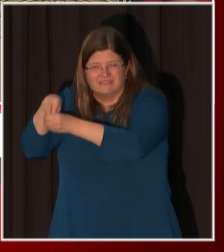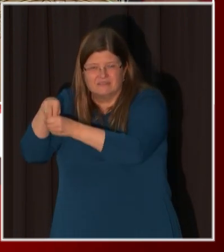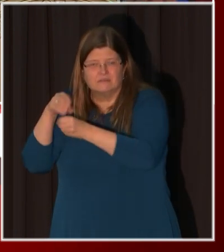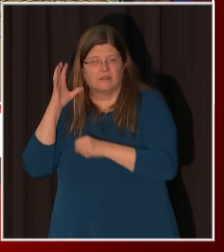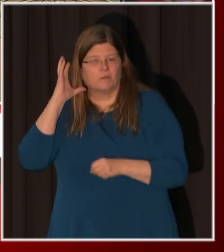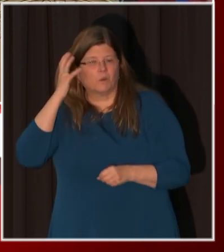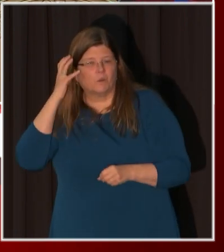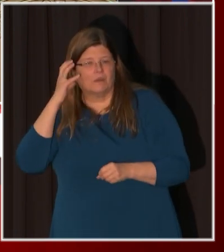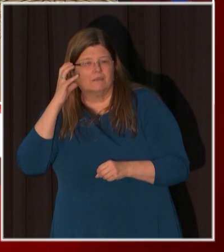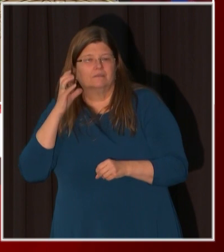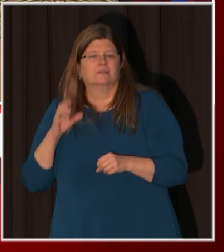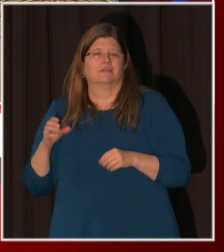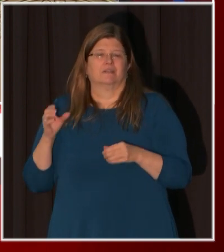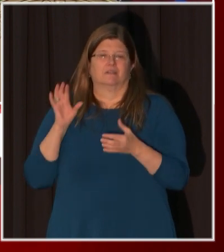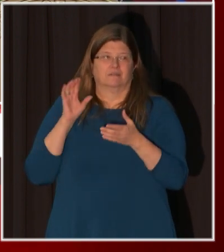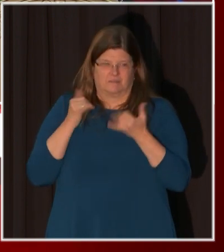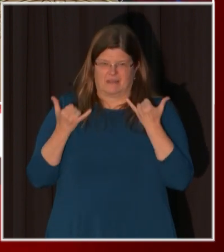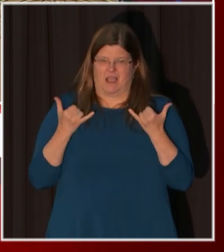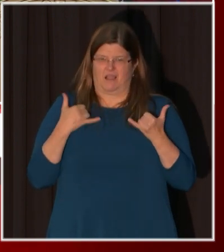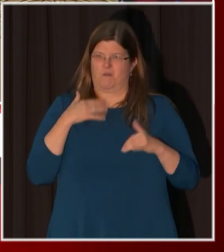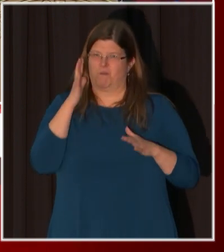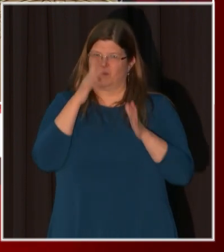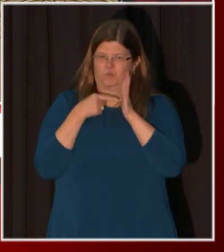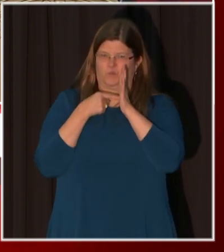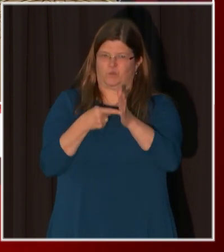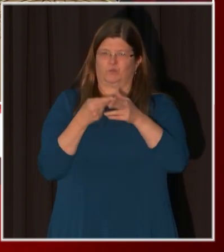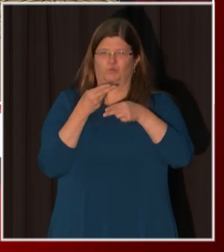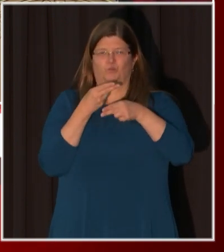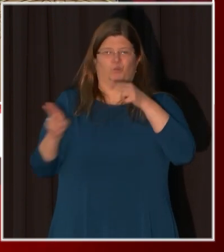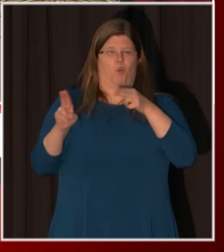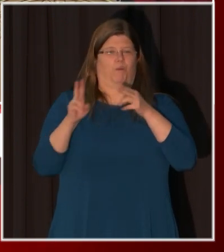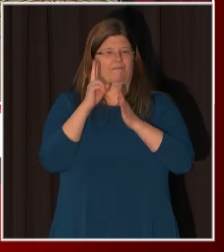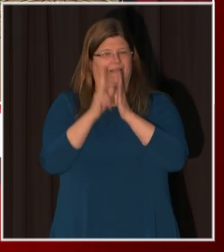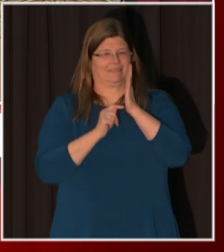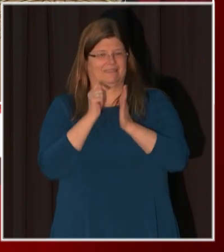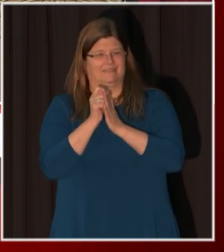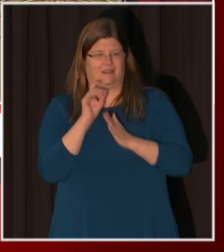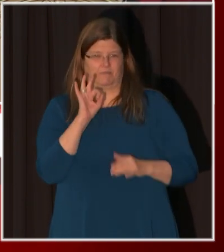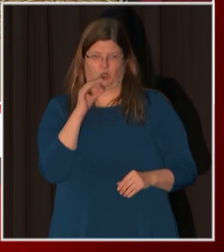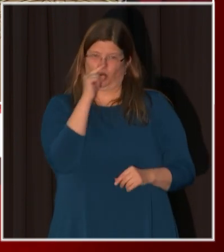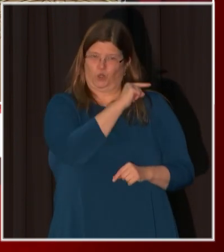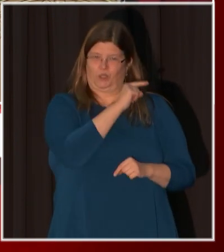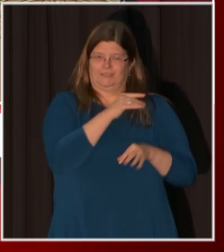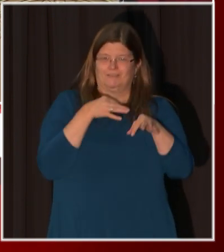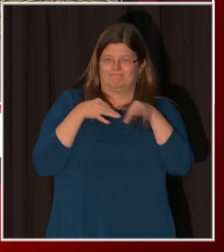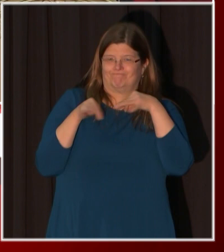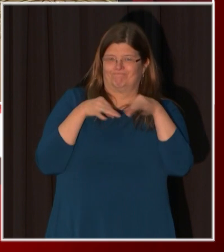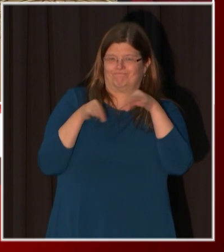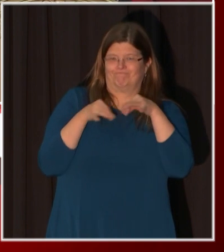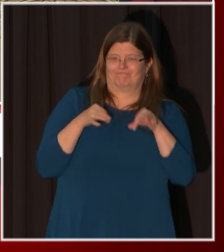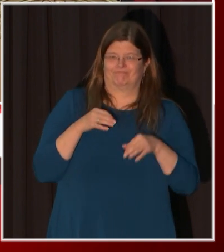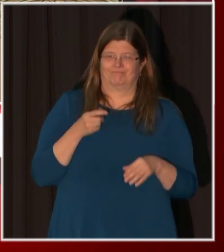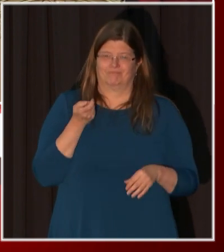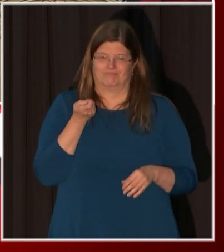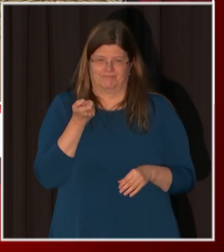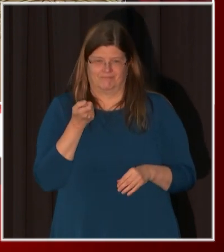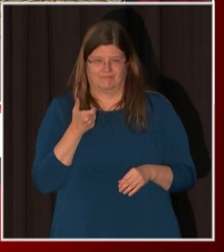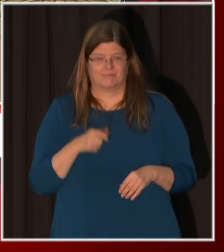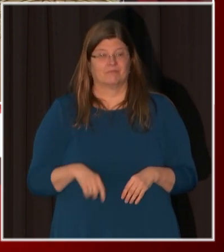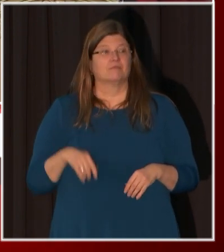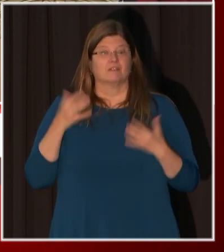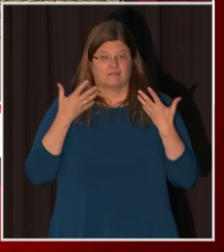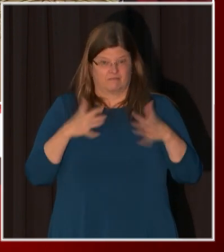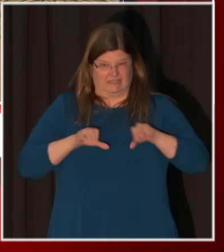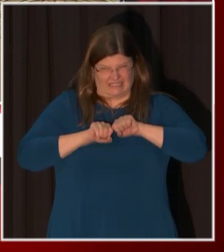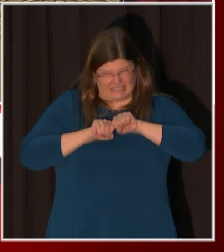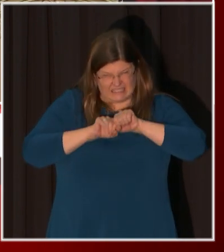be sending. Additionally, some DC residents will receive a mailing from us that outlines